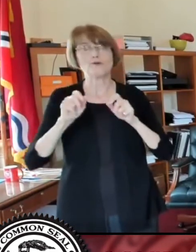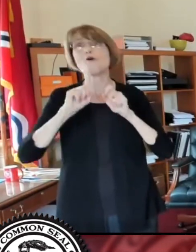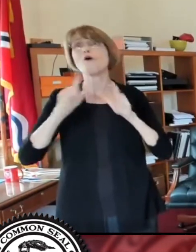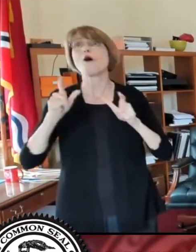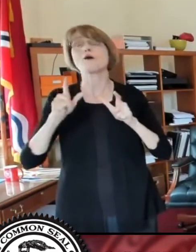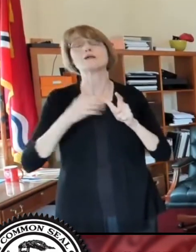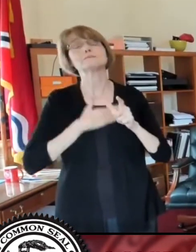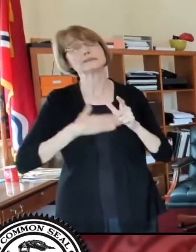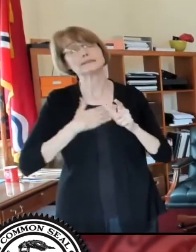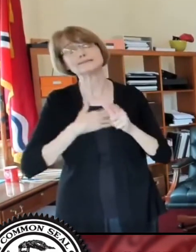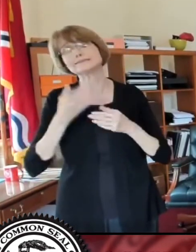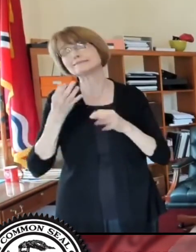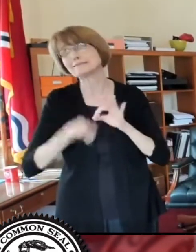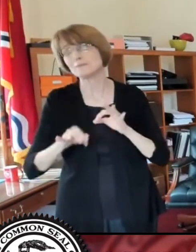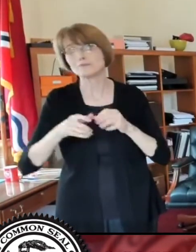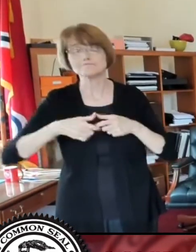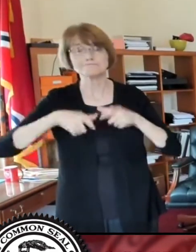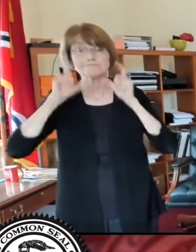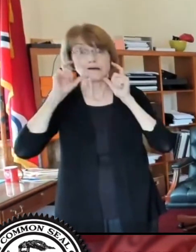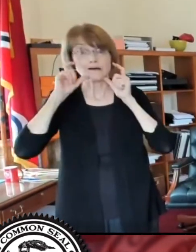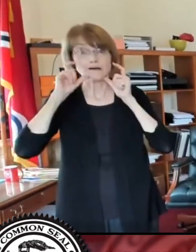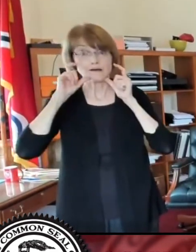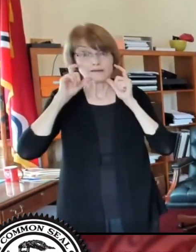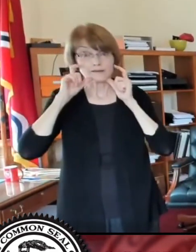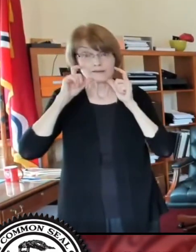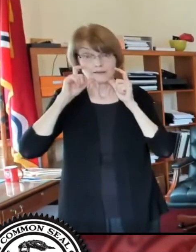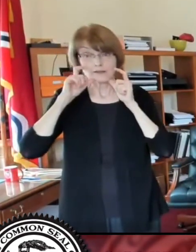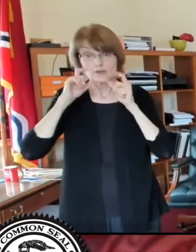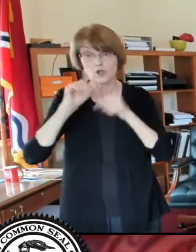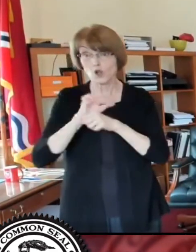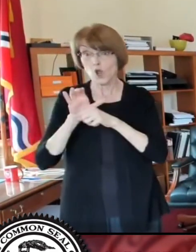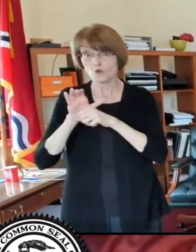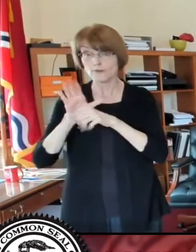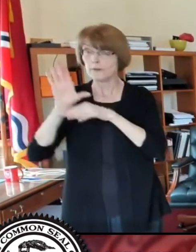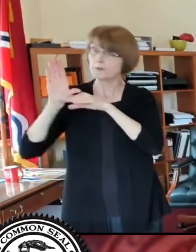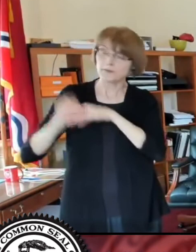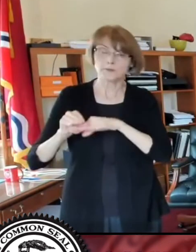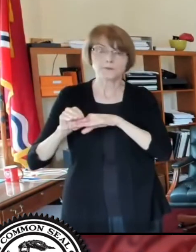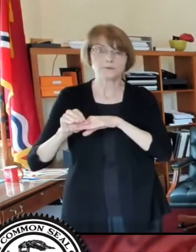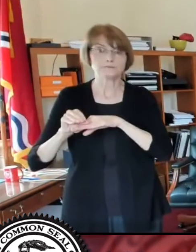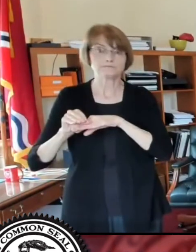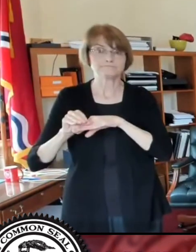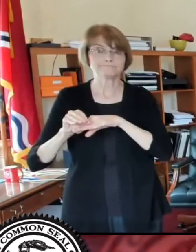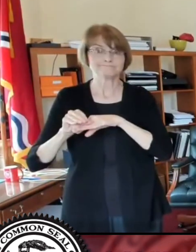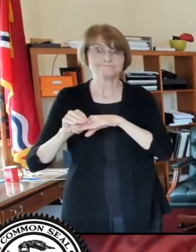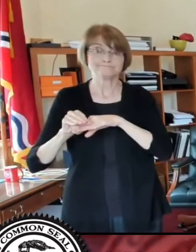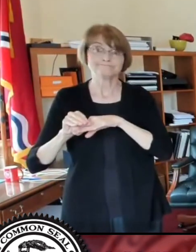just wear masks, we could reduce this spread. And,